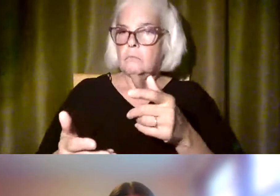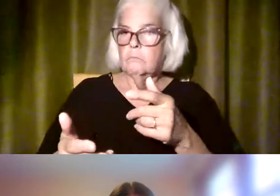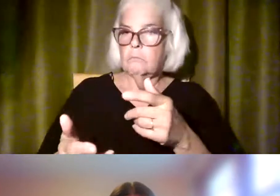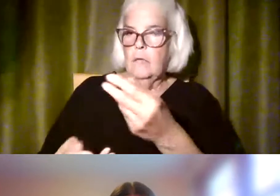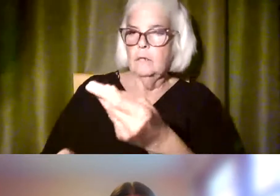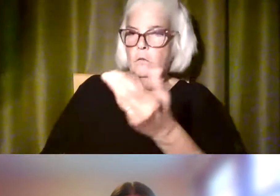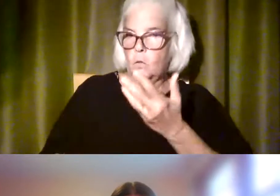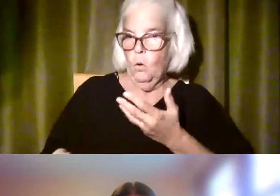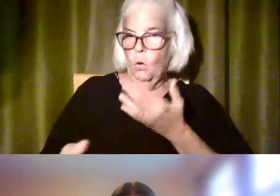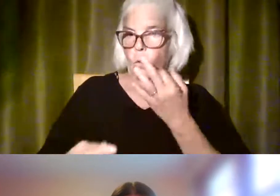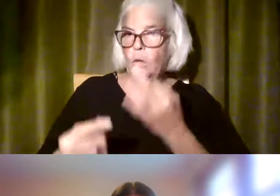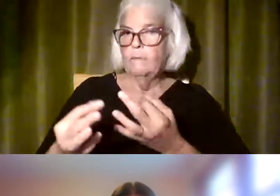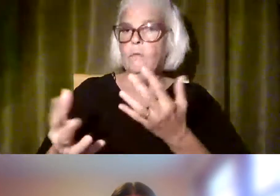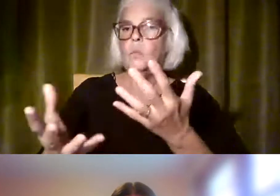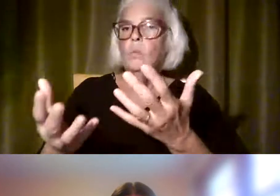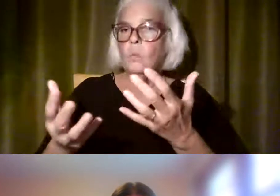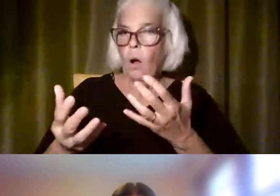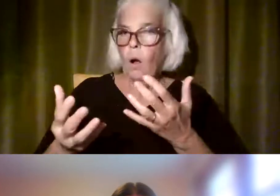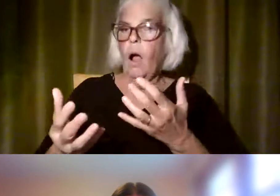of these surveillance questions.